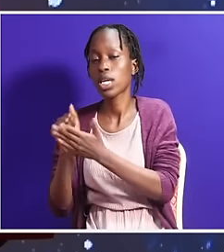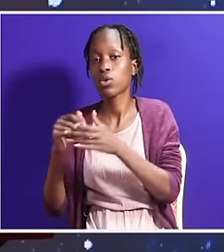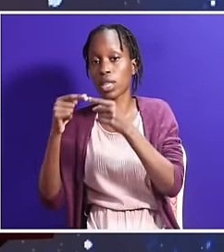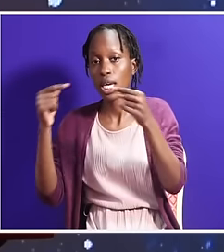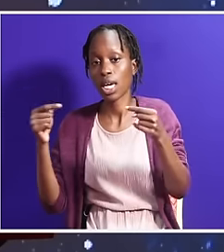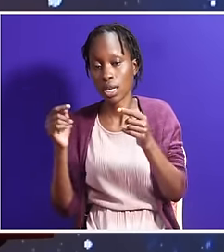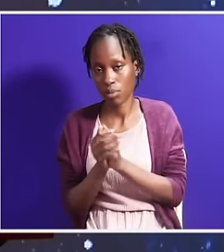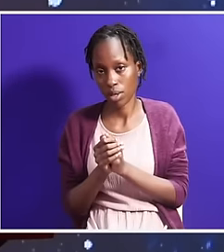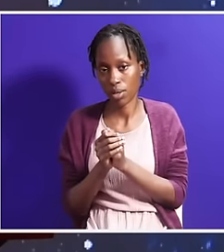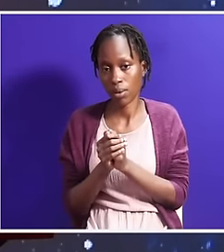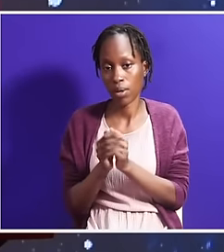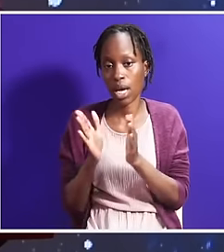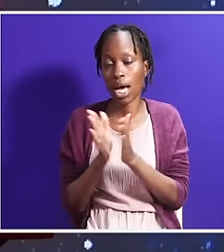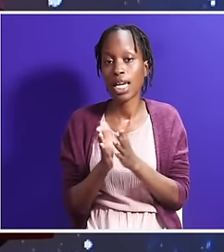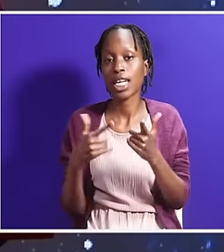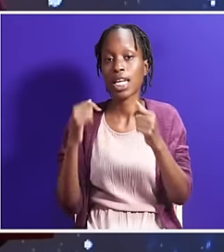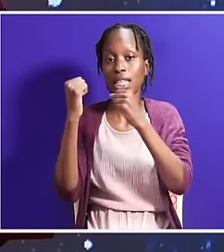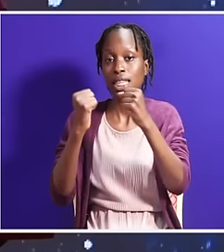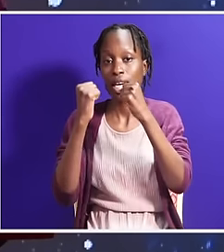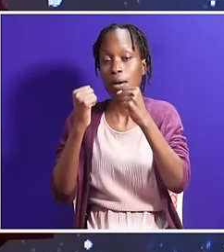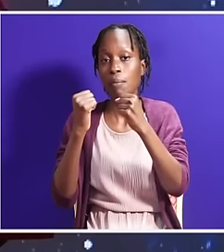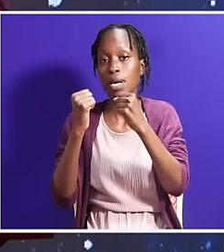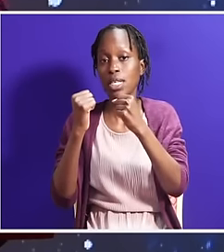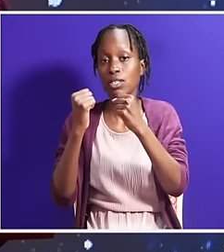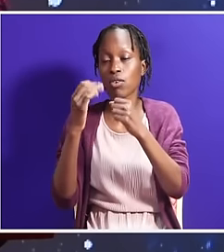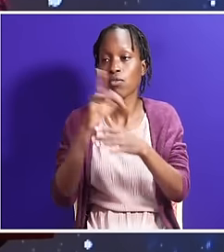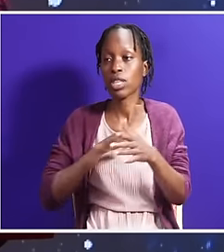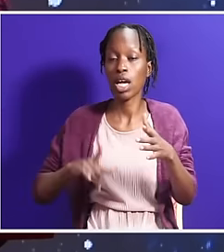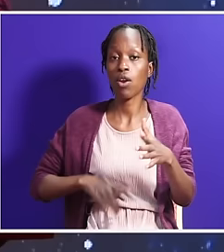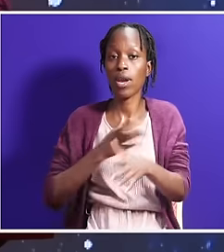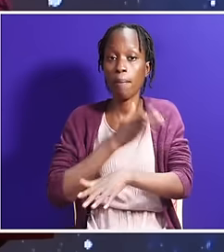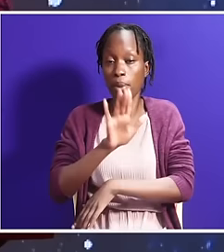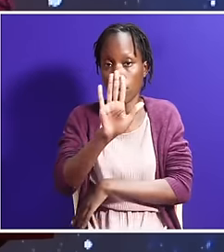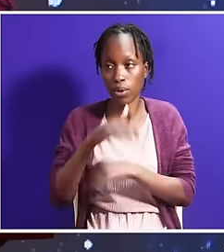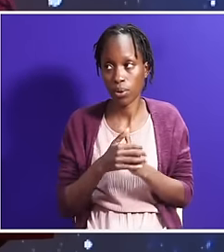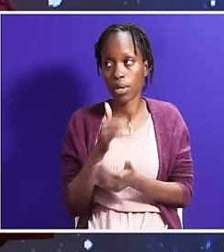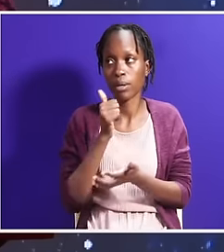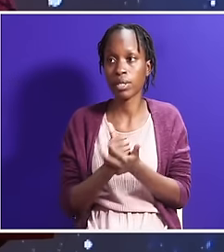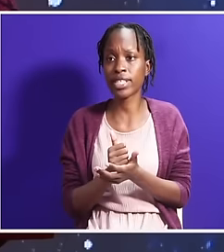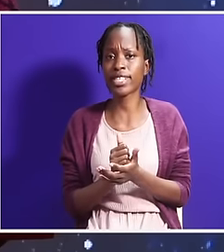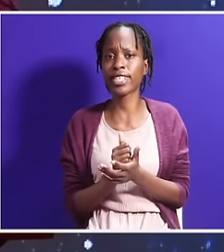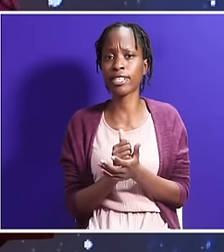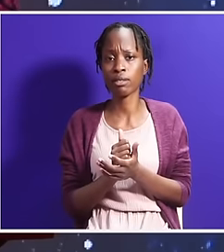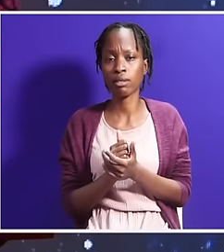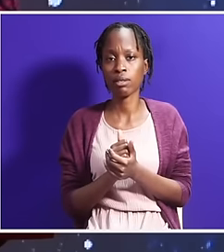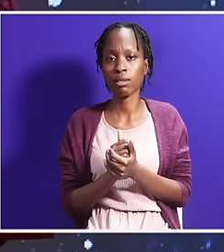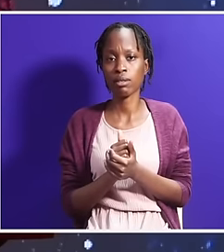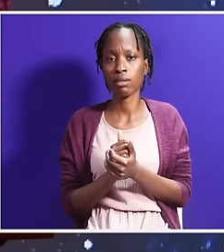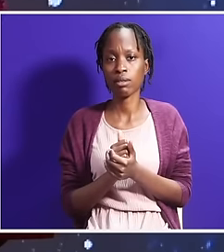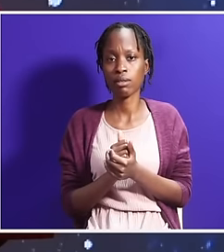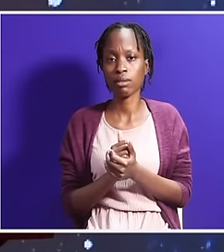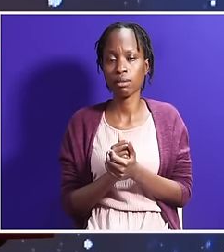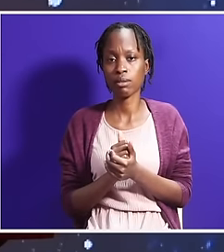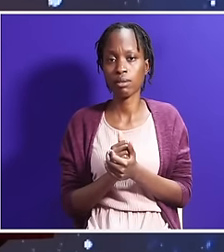soul. And let the mighty strength of the Lord make you strong. Amen. I want to close with a very short